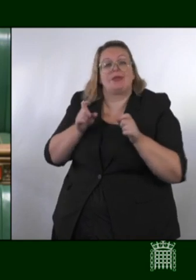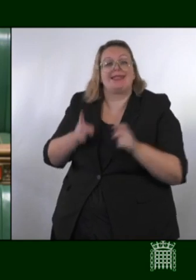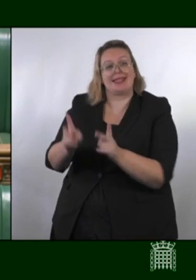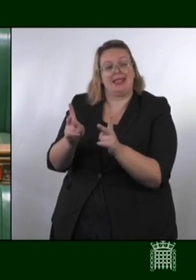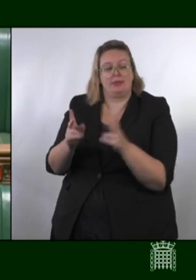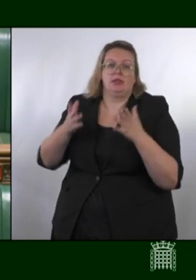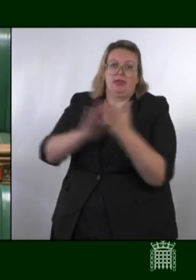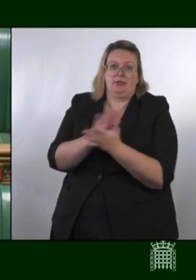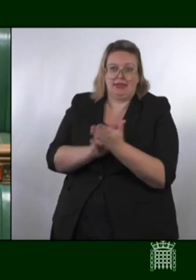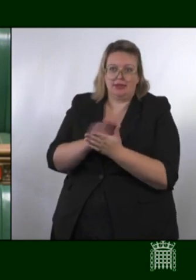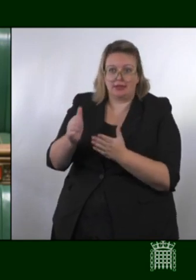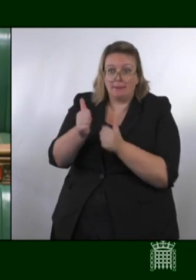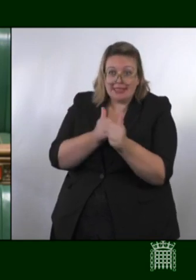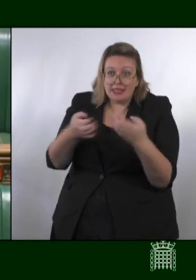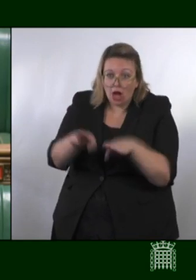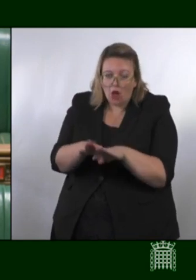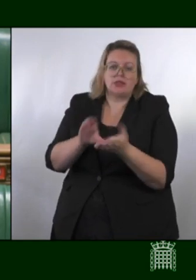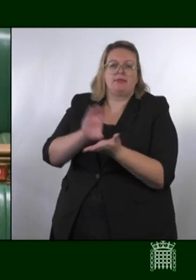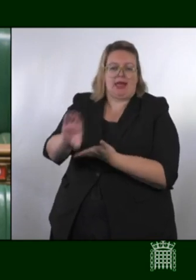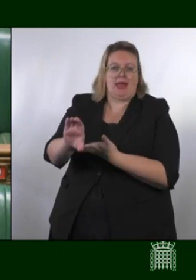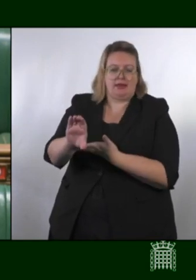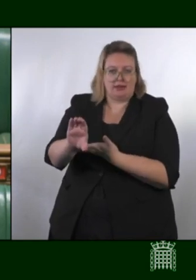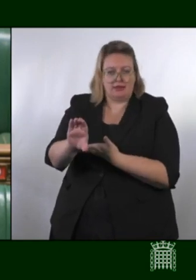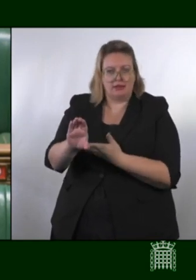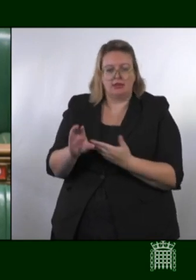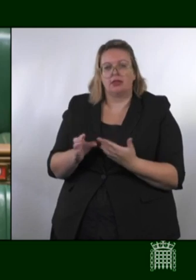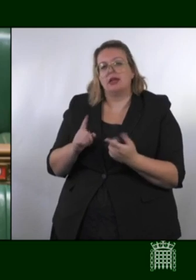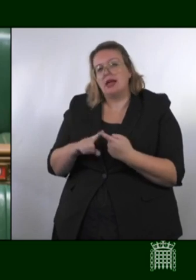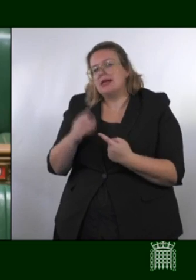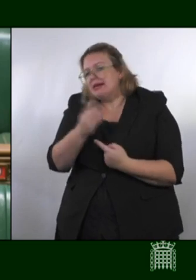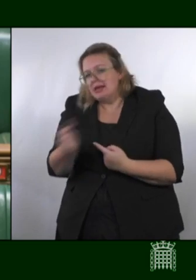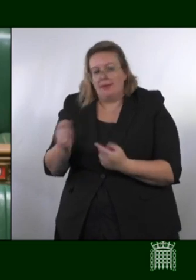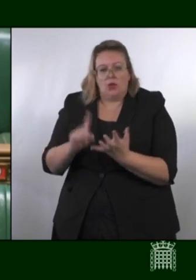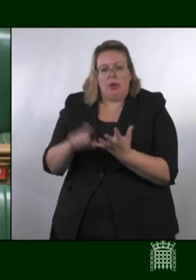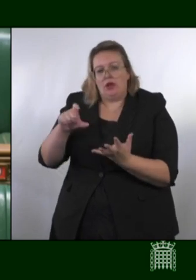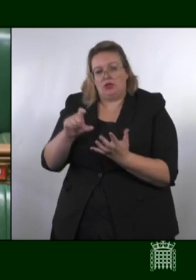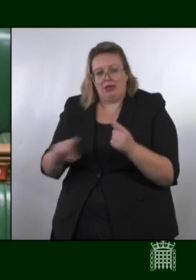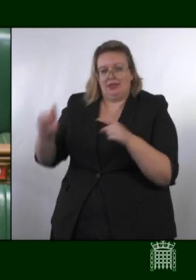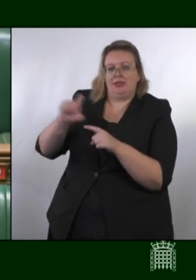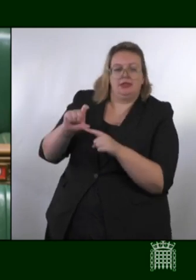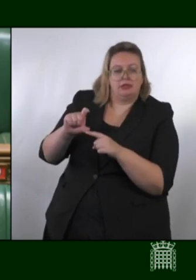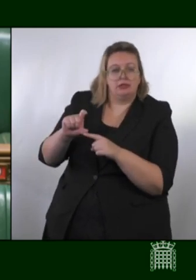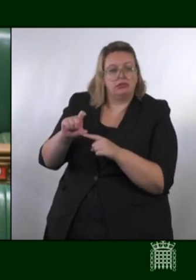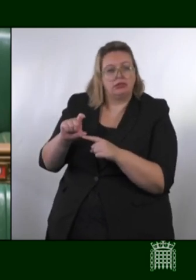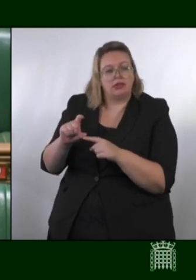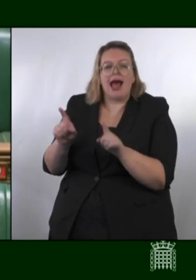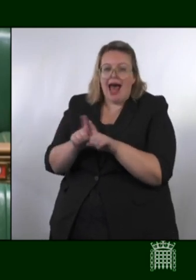closures are still paid. Once topped up with universal credit, those on low incomes will receive at least 80% of their normal